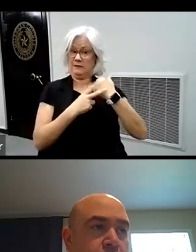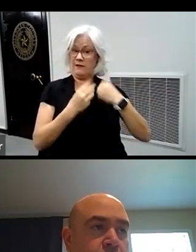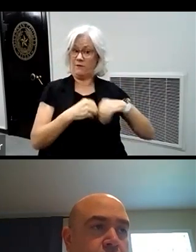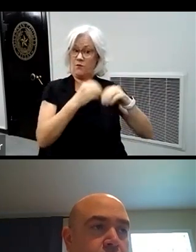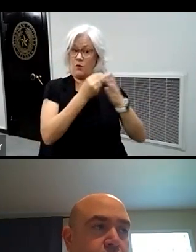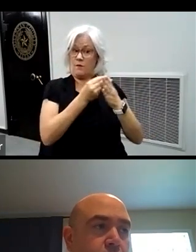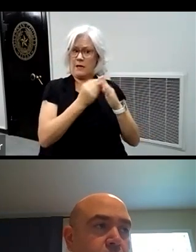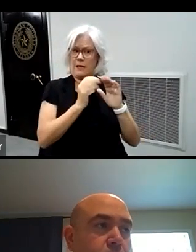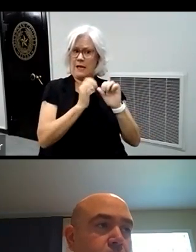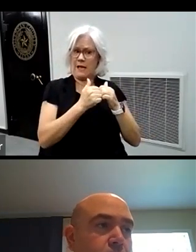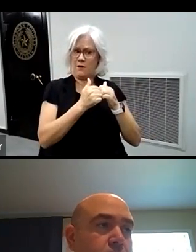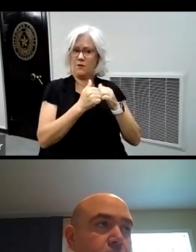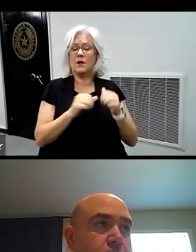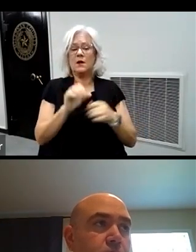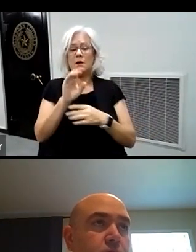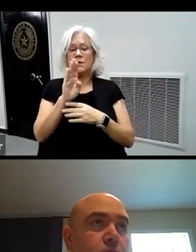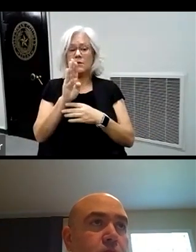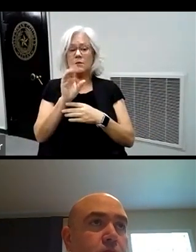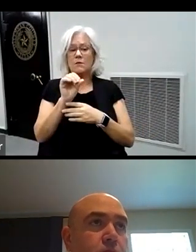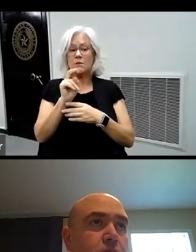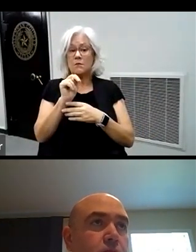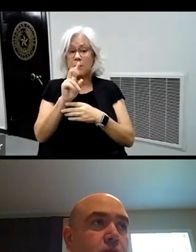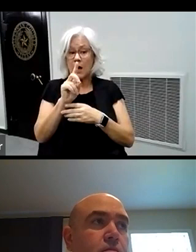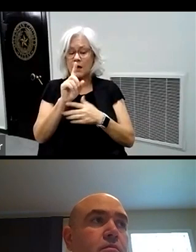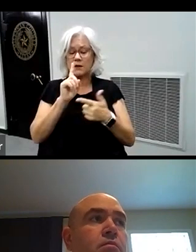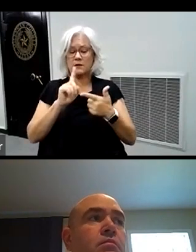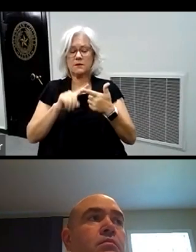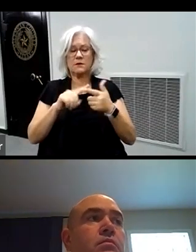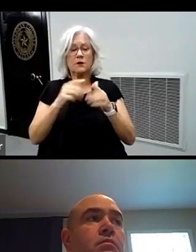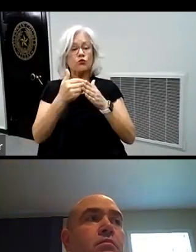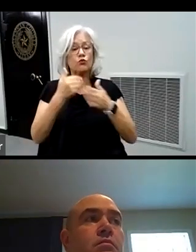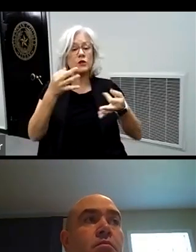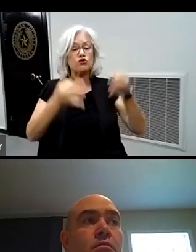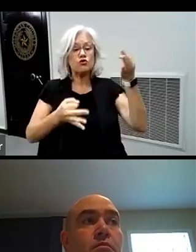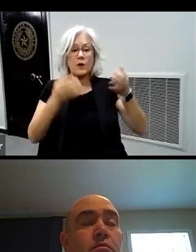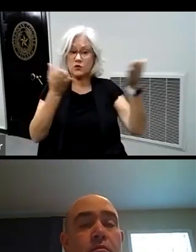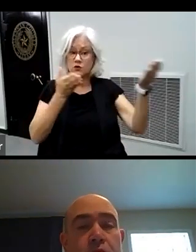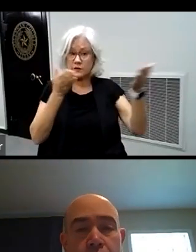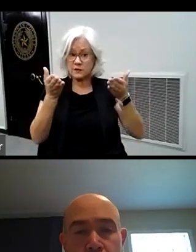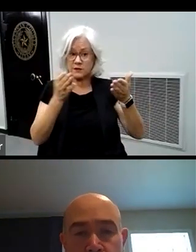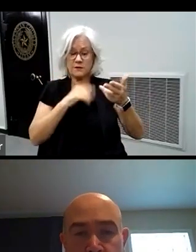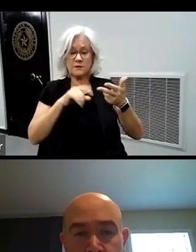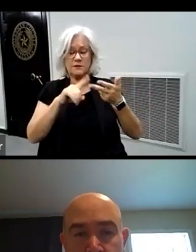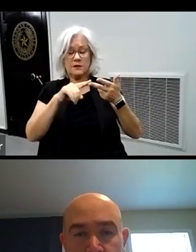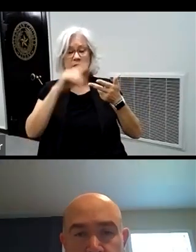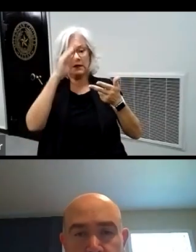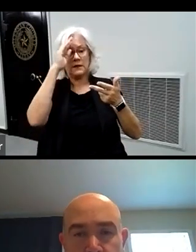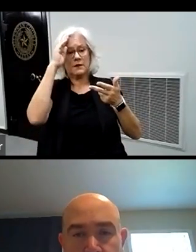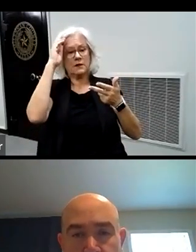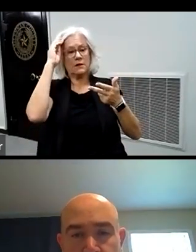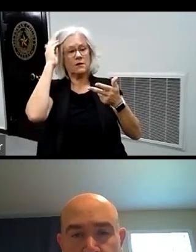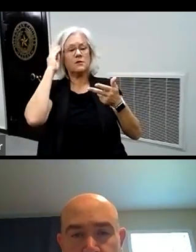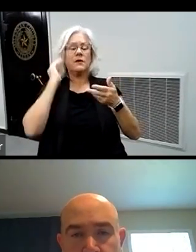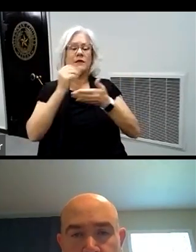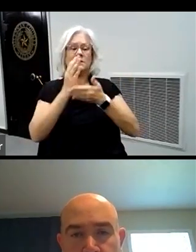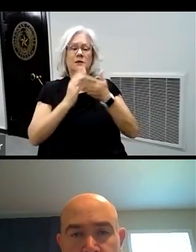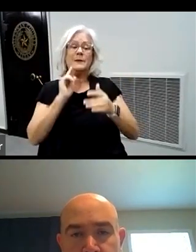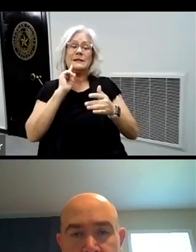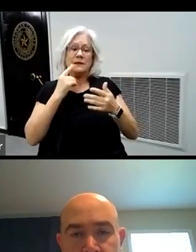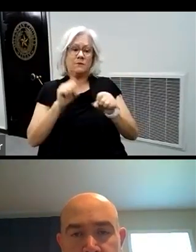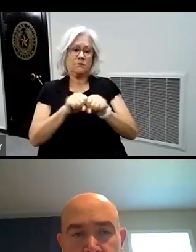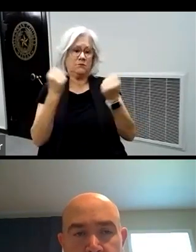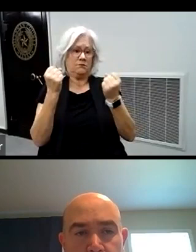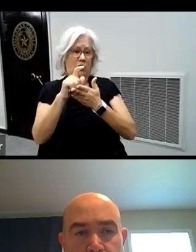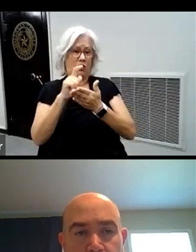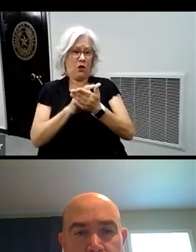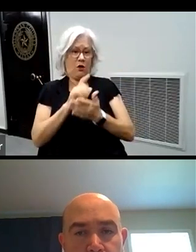in bond cases, in pretrial services, which we're already helping, and then in certain felony cases that